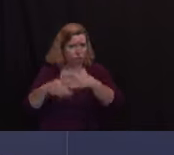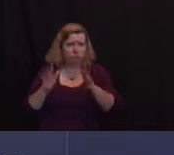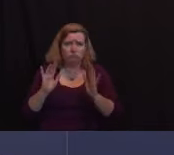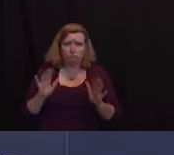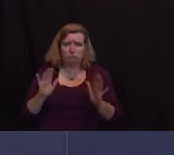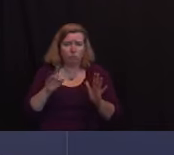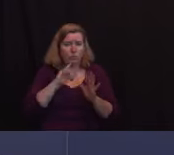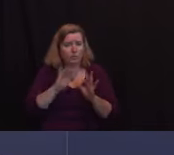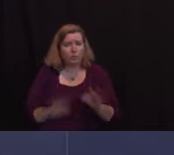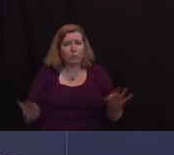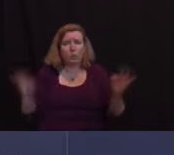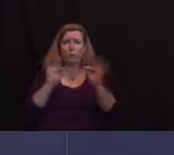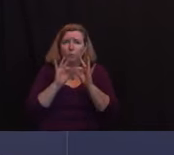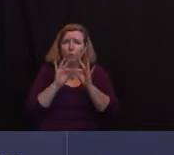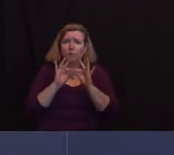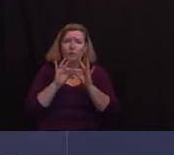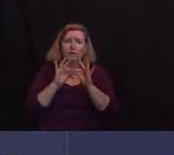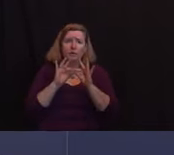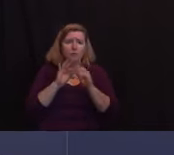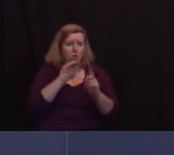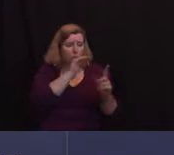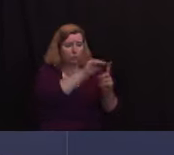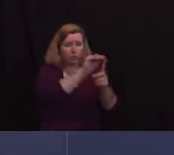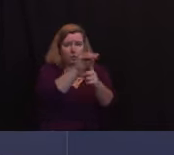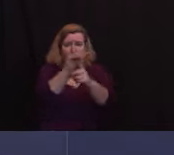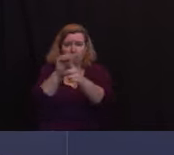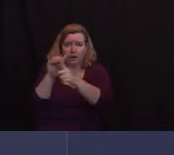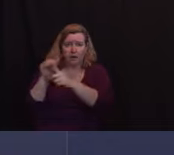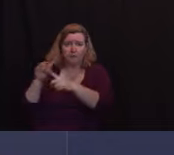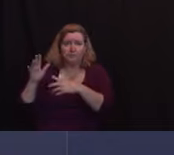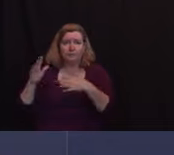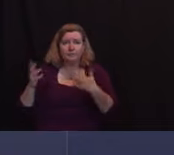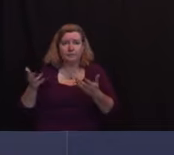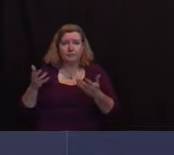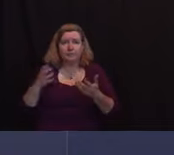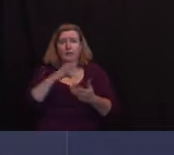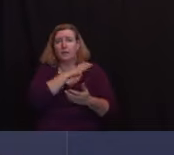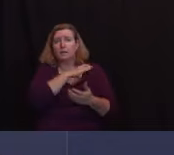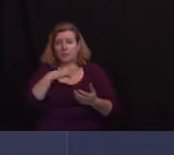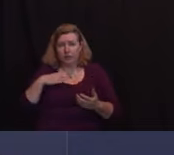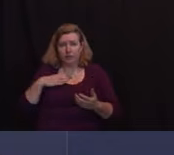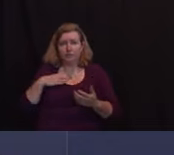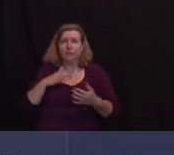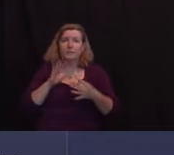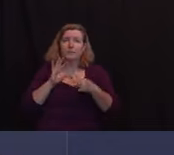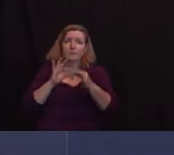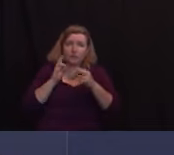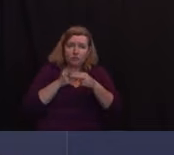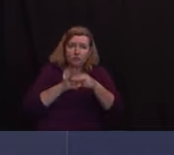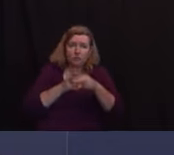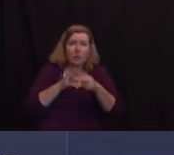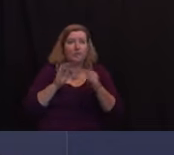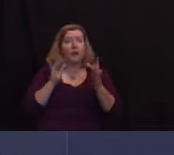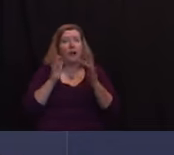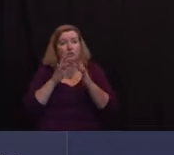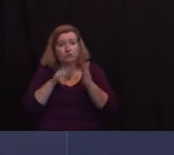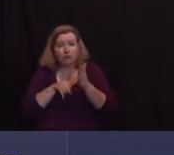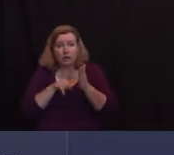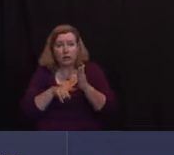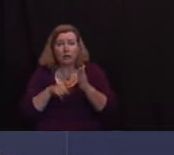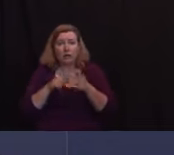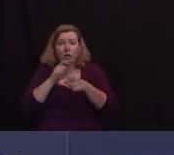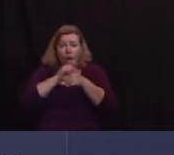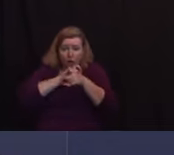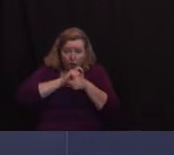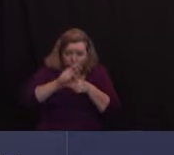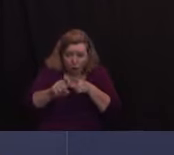to reinforce what the commissioner tends to say at every presser. Please take the call. If you're a case, please take that